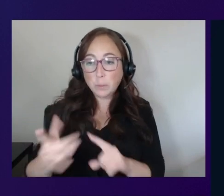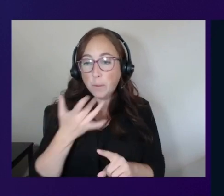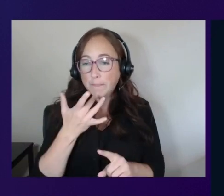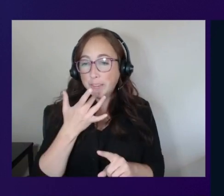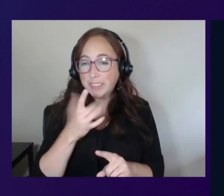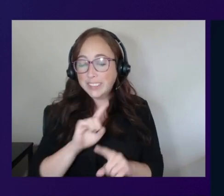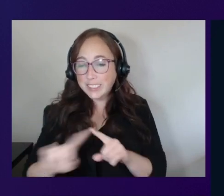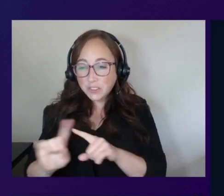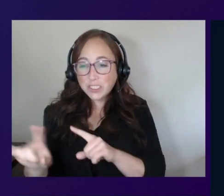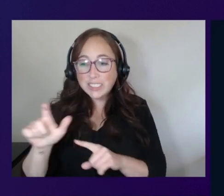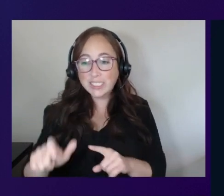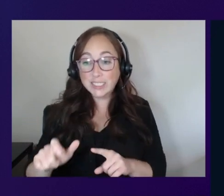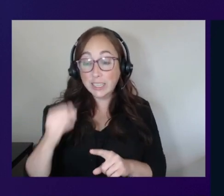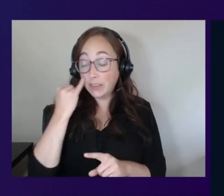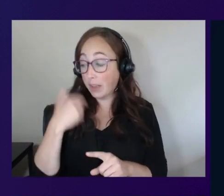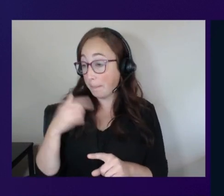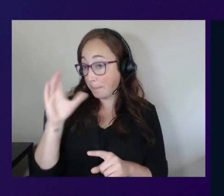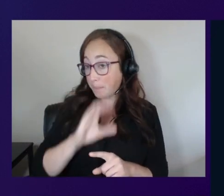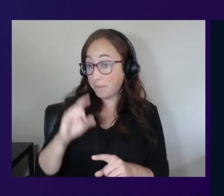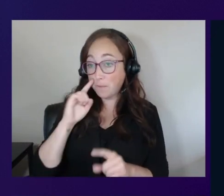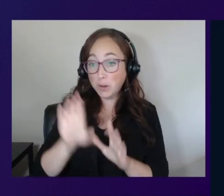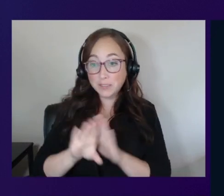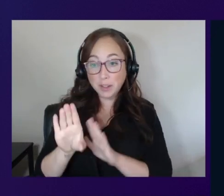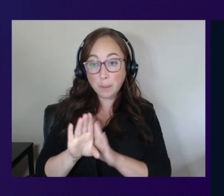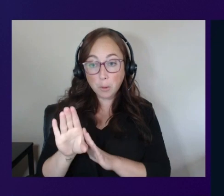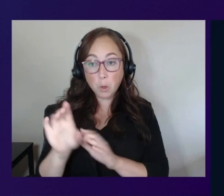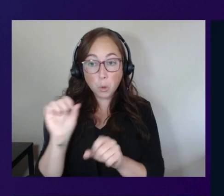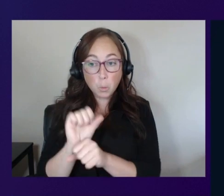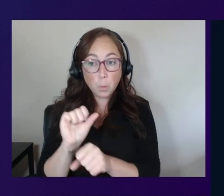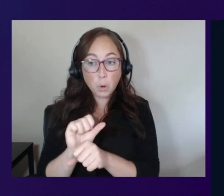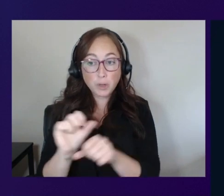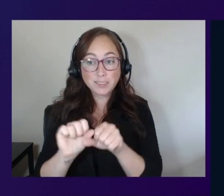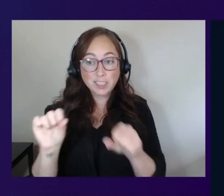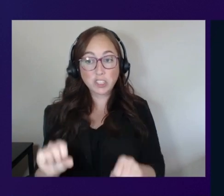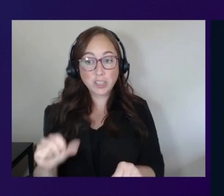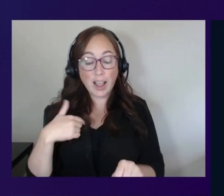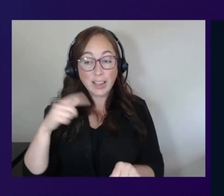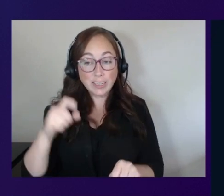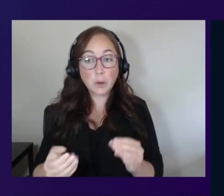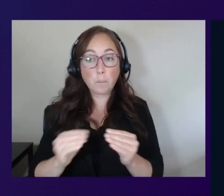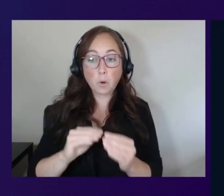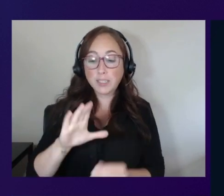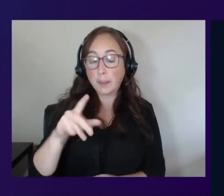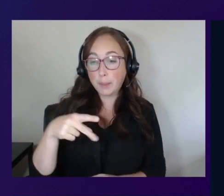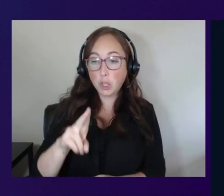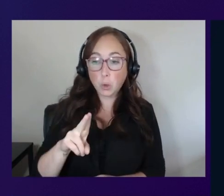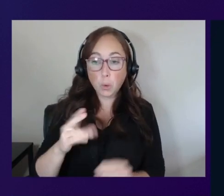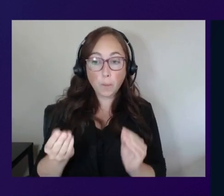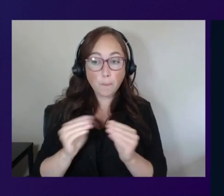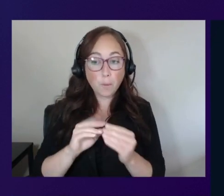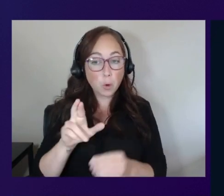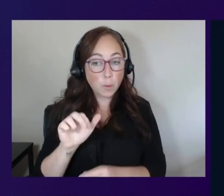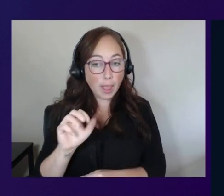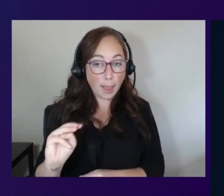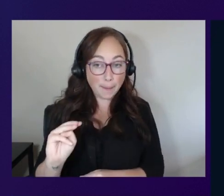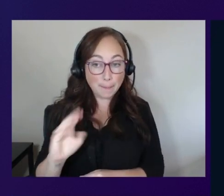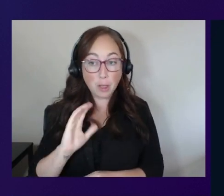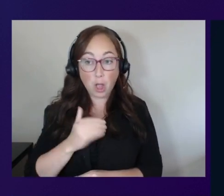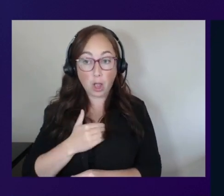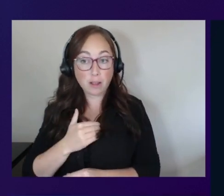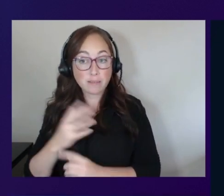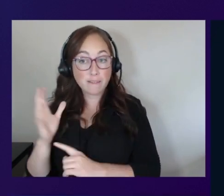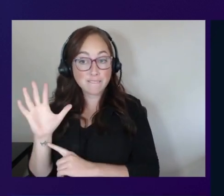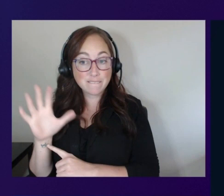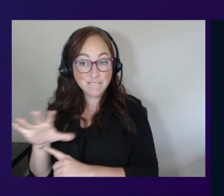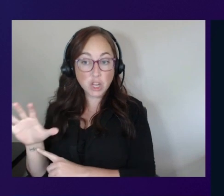looking for a developer workstation, I'm going to probably need more CPU, more RAM, right? Our video crew, right? All of the